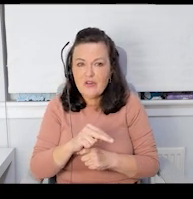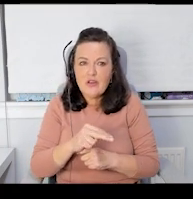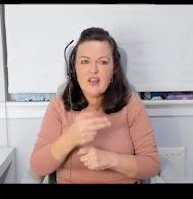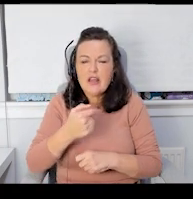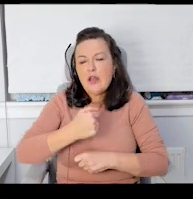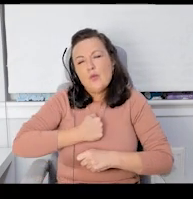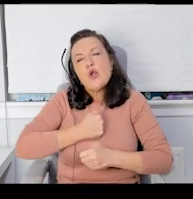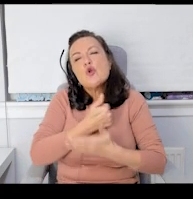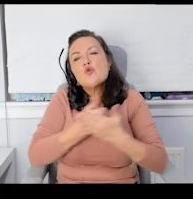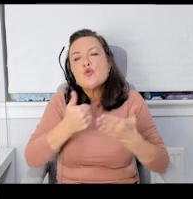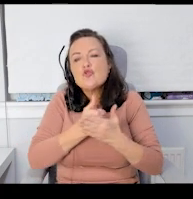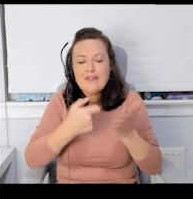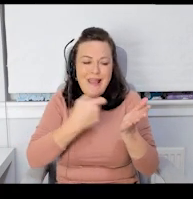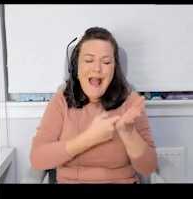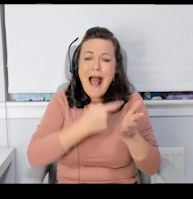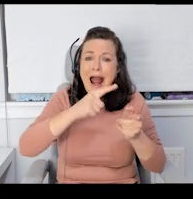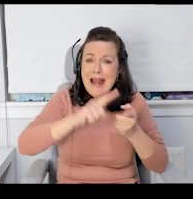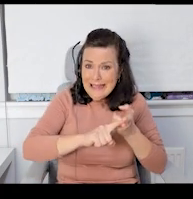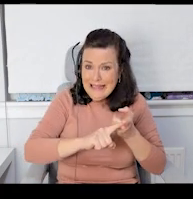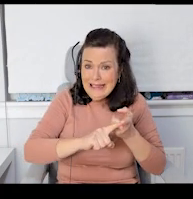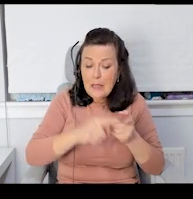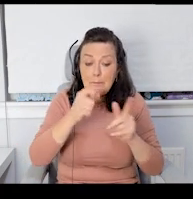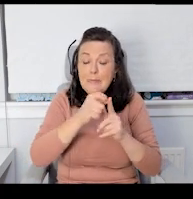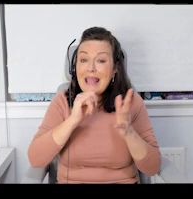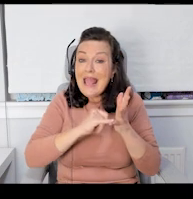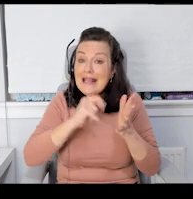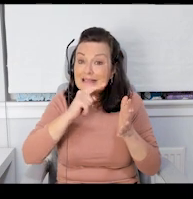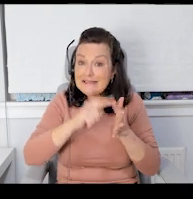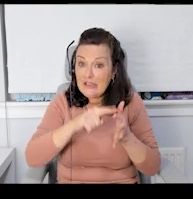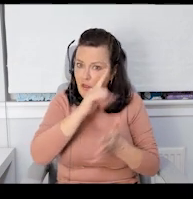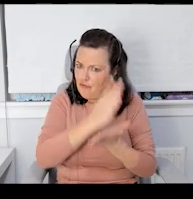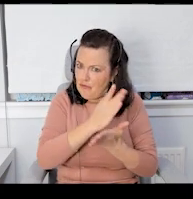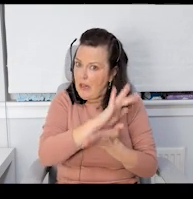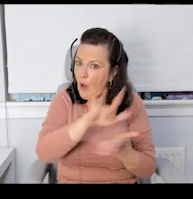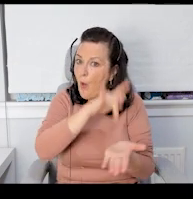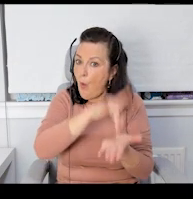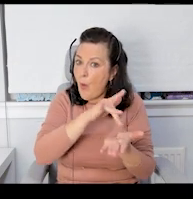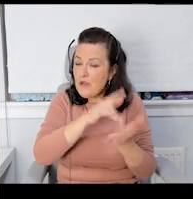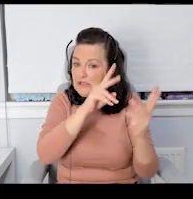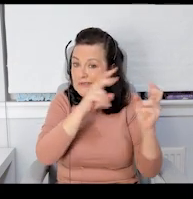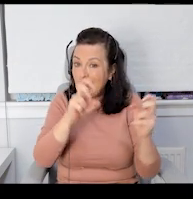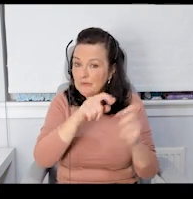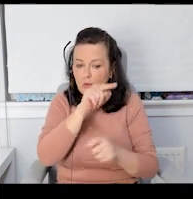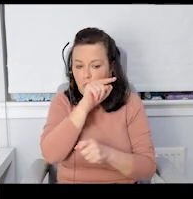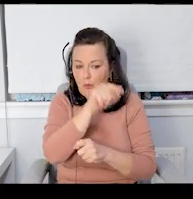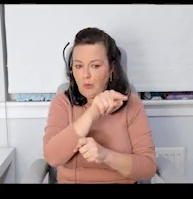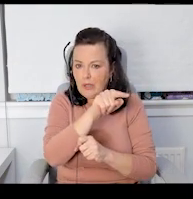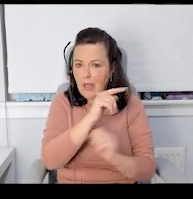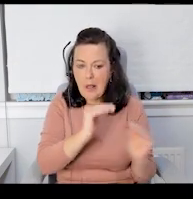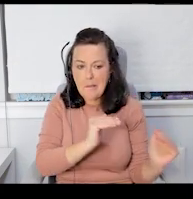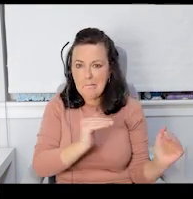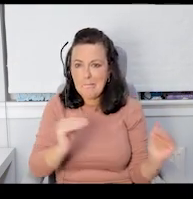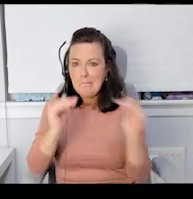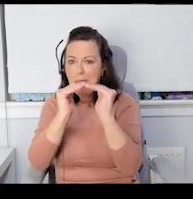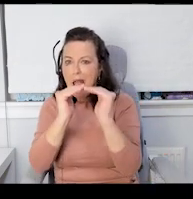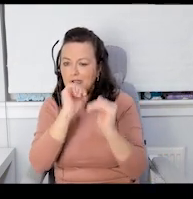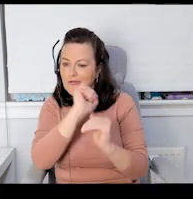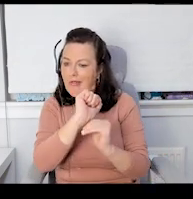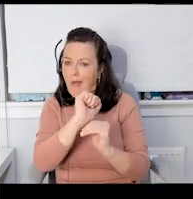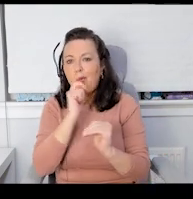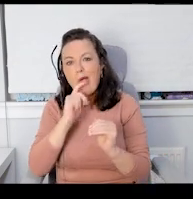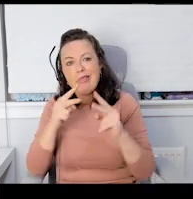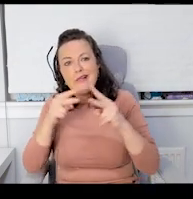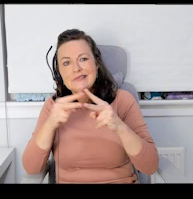We swap RE, PSE, which are core subjects in senior phase in fifth and sixth year. We block that against a